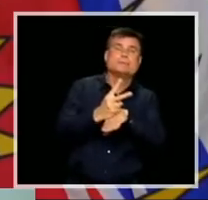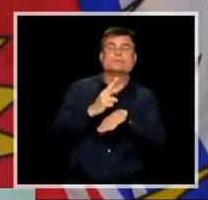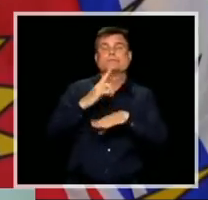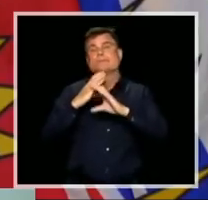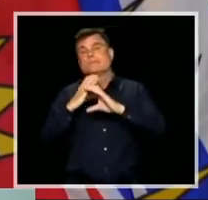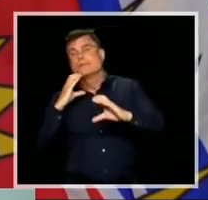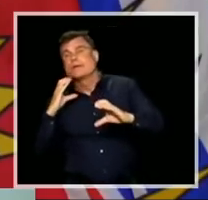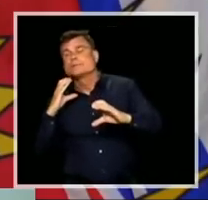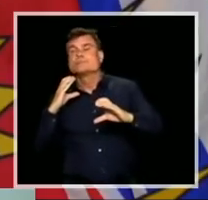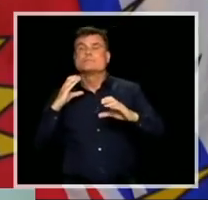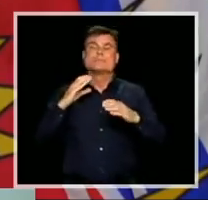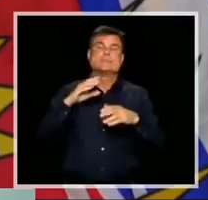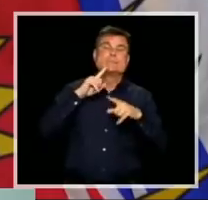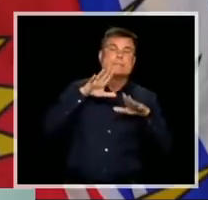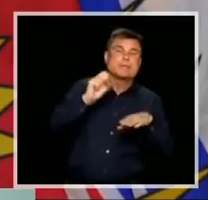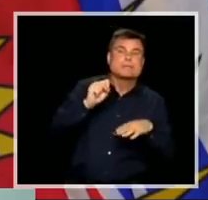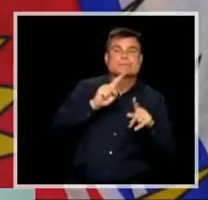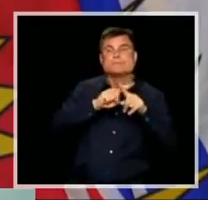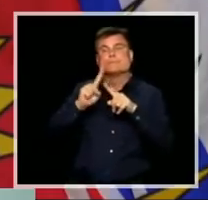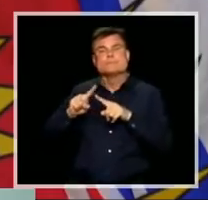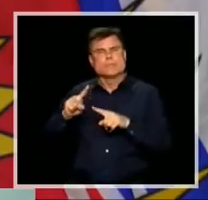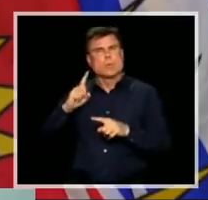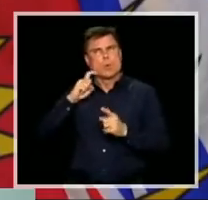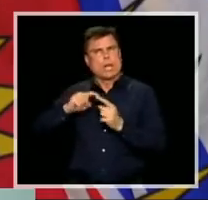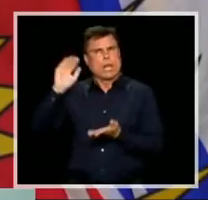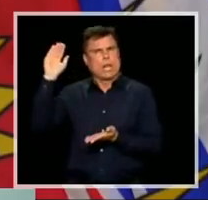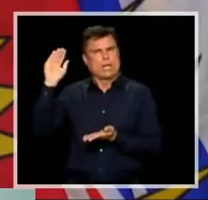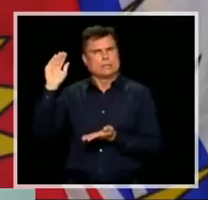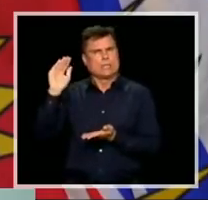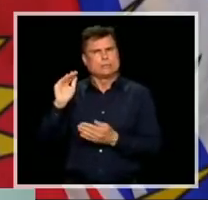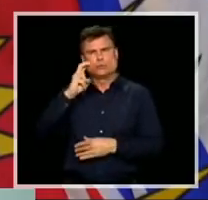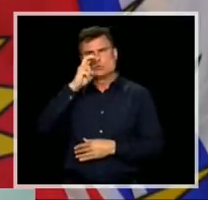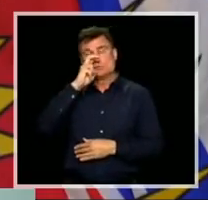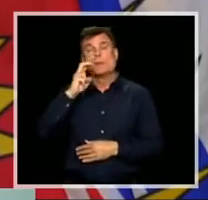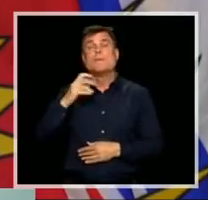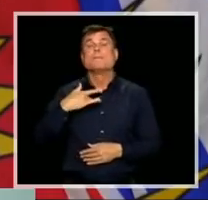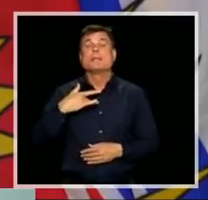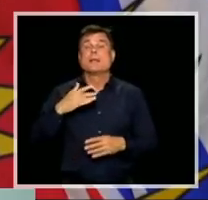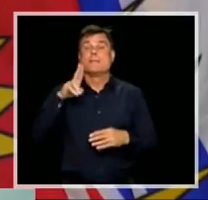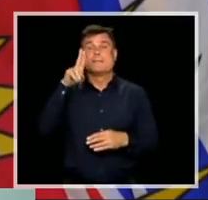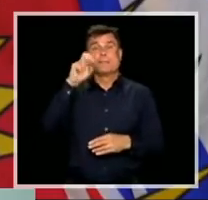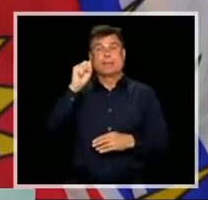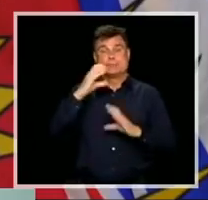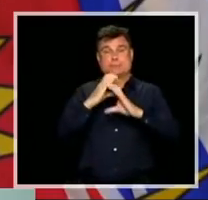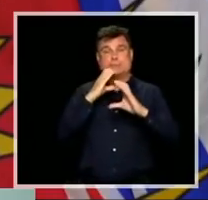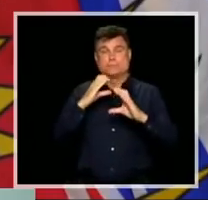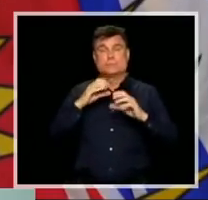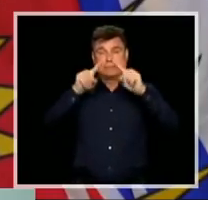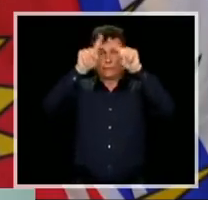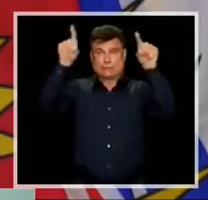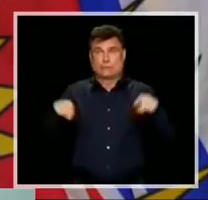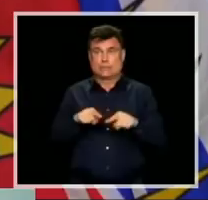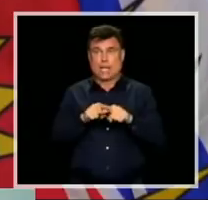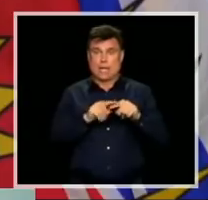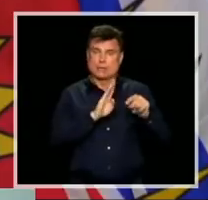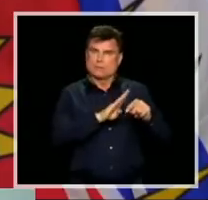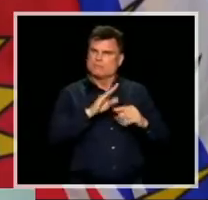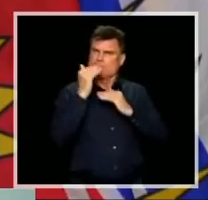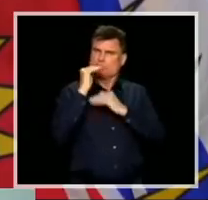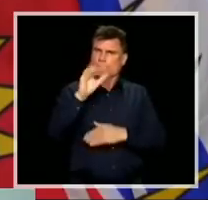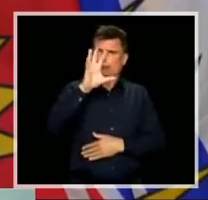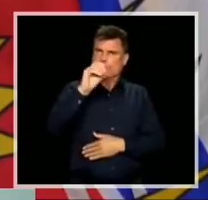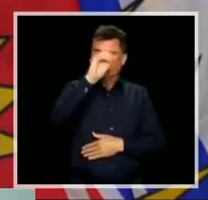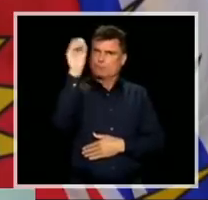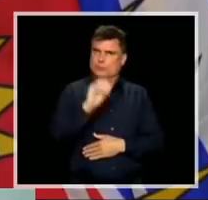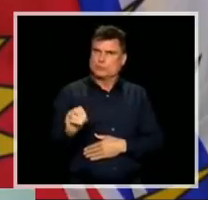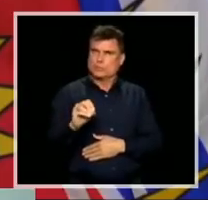a variety of reasons, and particularly people with disabilities may have challenges with that, and we need